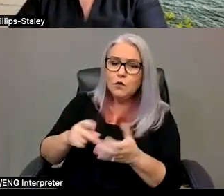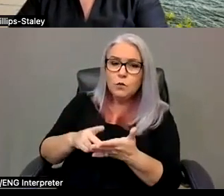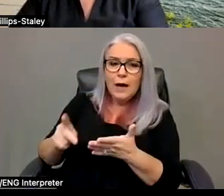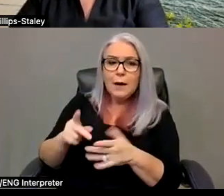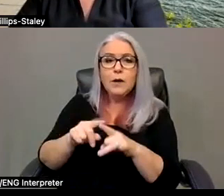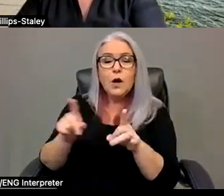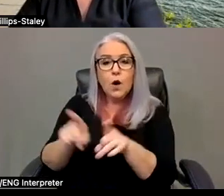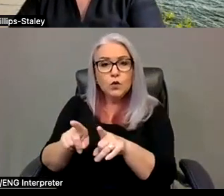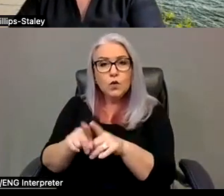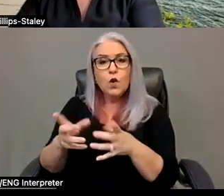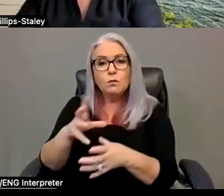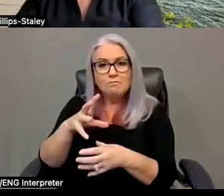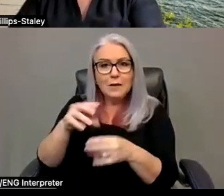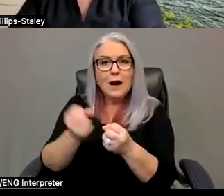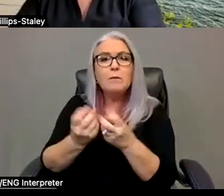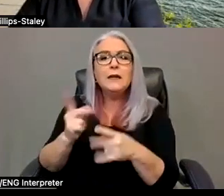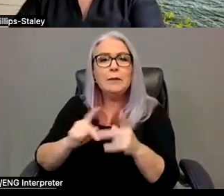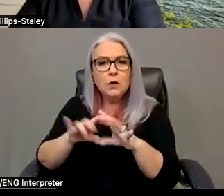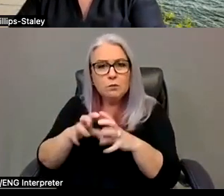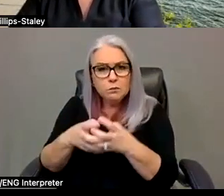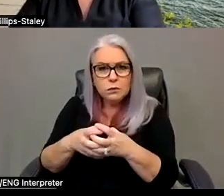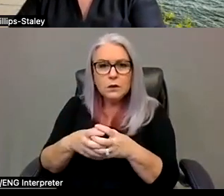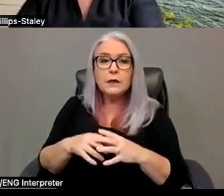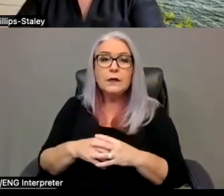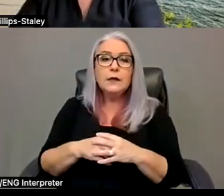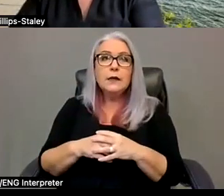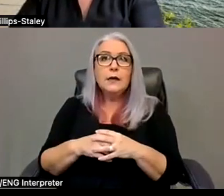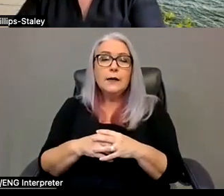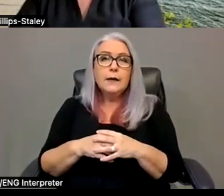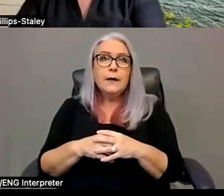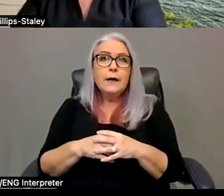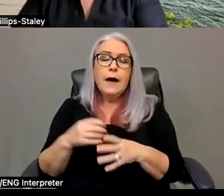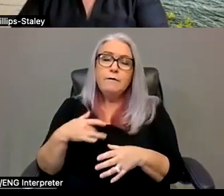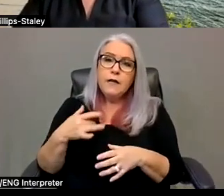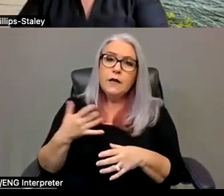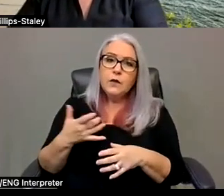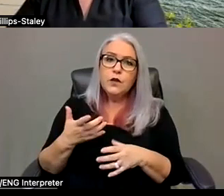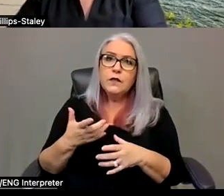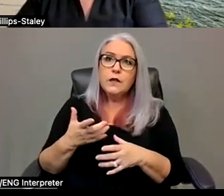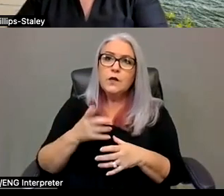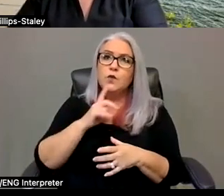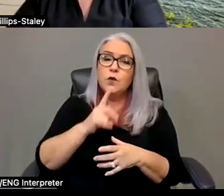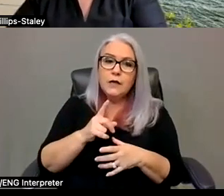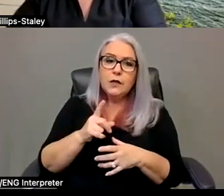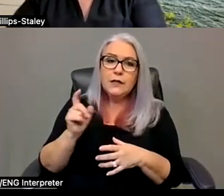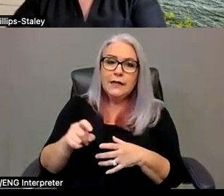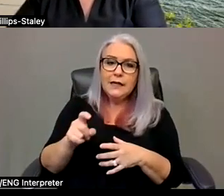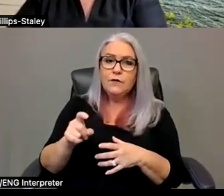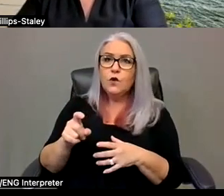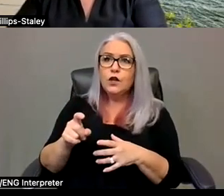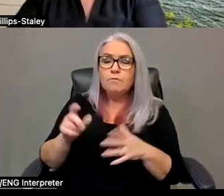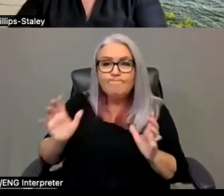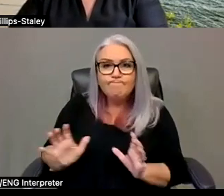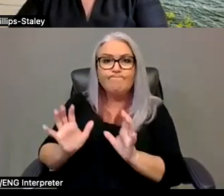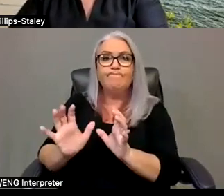well. A need to push for development that I don't think is done in a way that